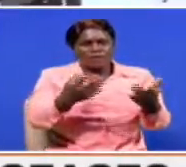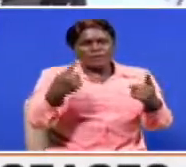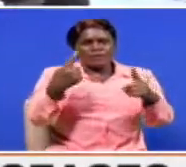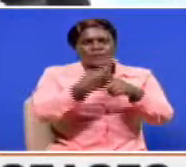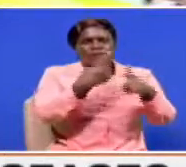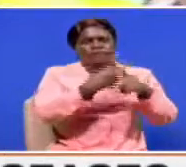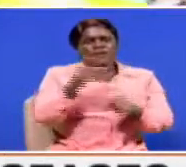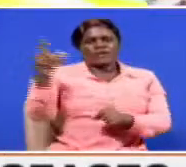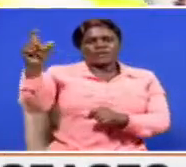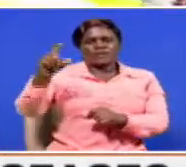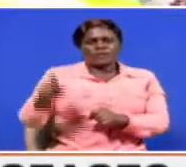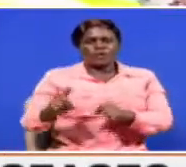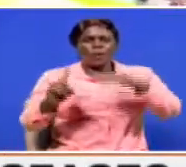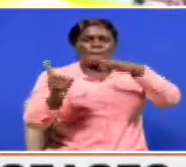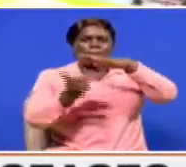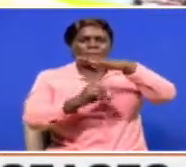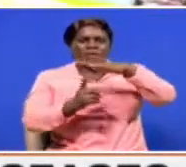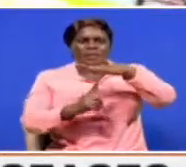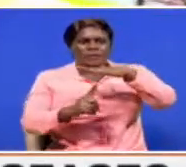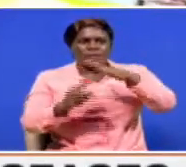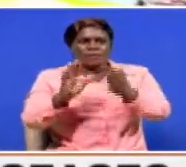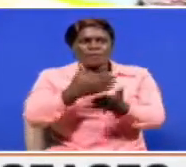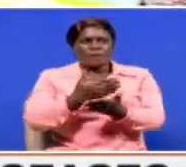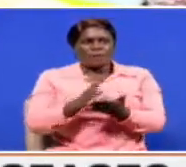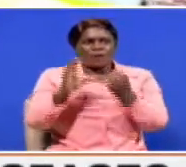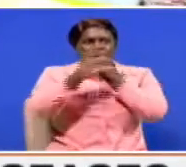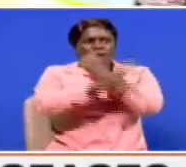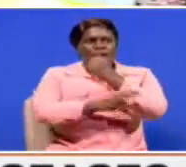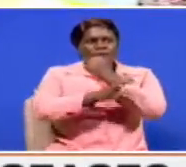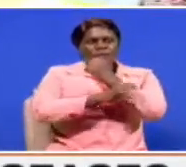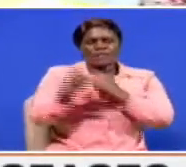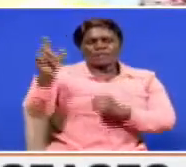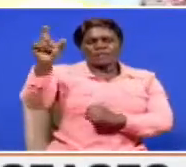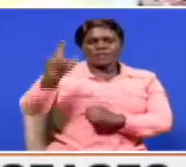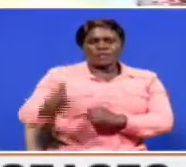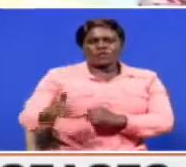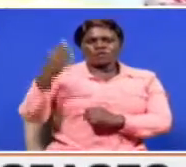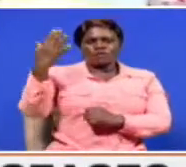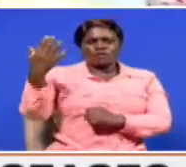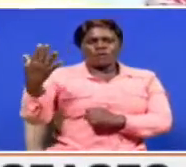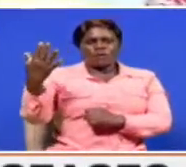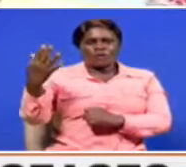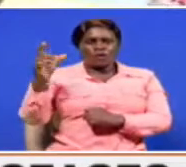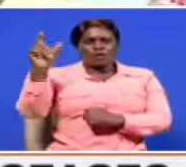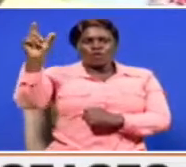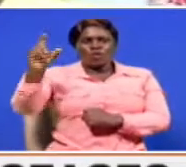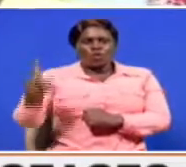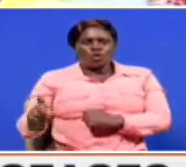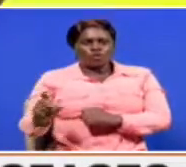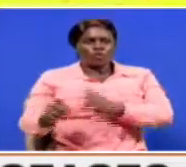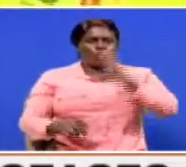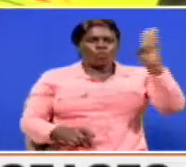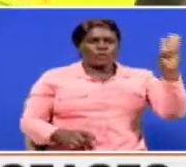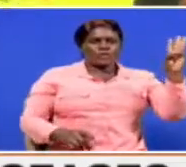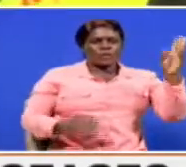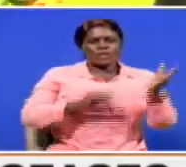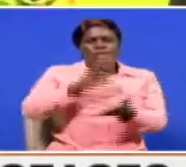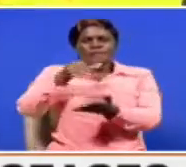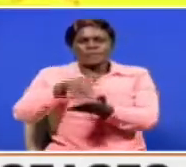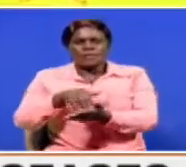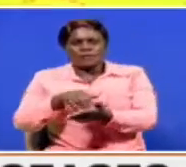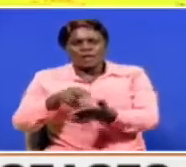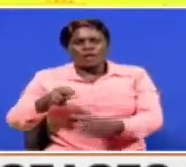various regions. The ministry has divided the country into 5 regions, namely Coastal, Western,